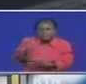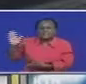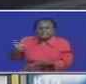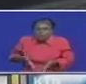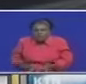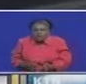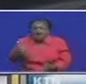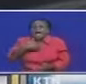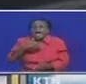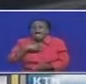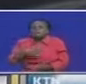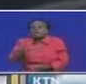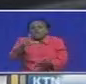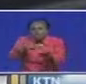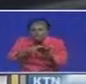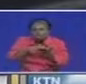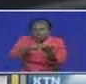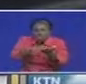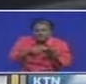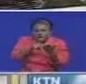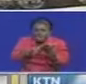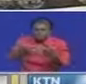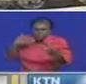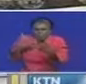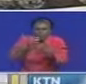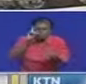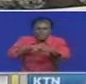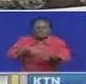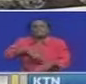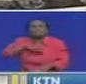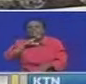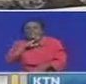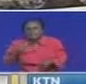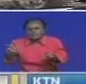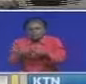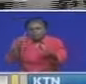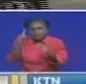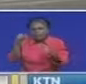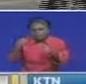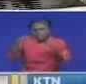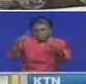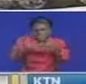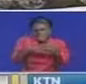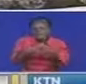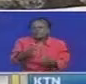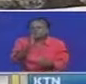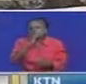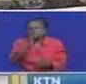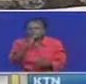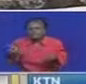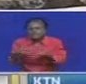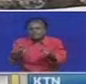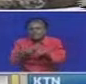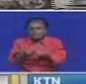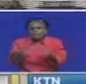debt and thereafter live in debt until death. With a 1.9 trillion shilling debt accumulation and a population of